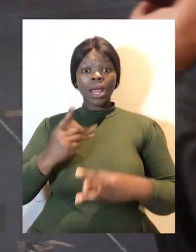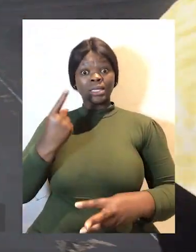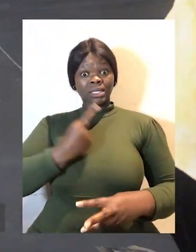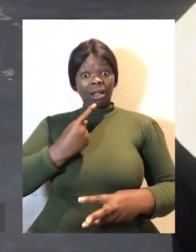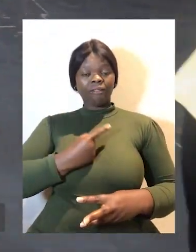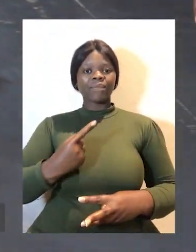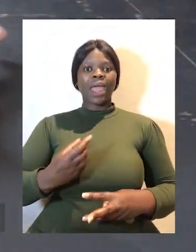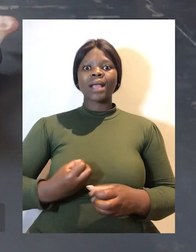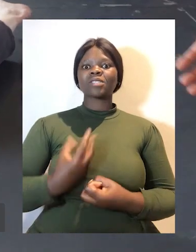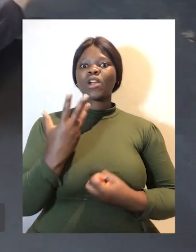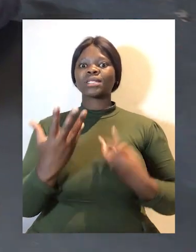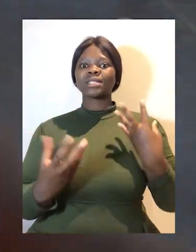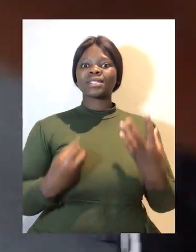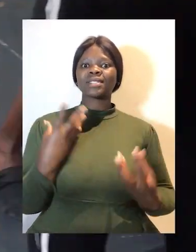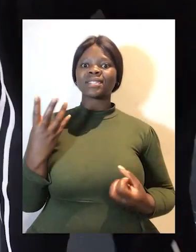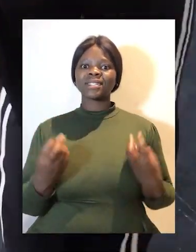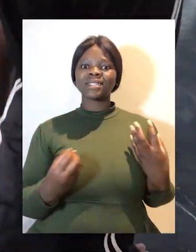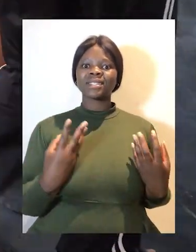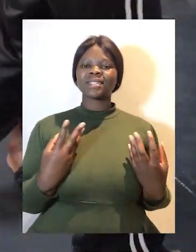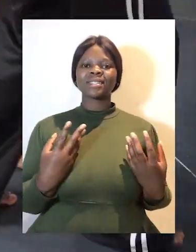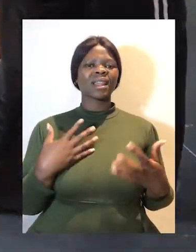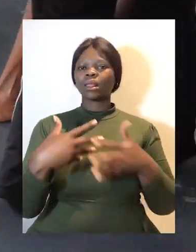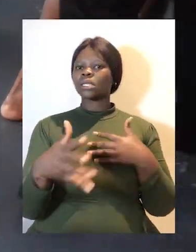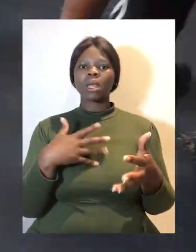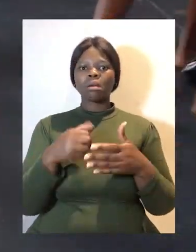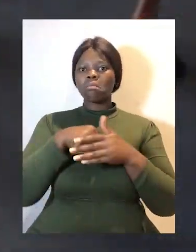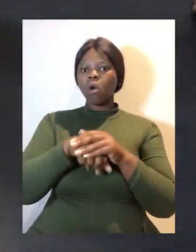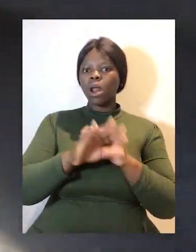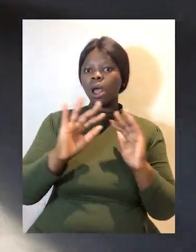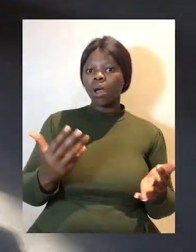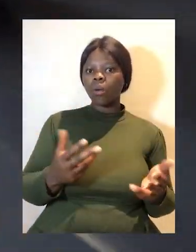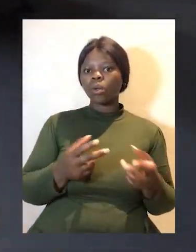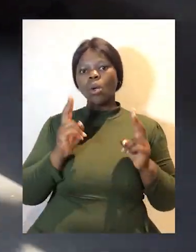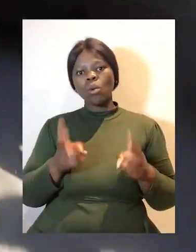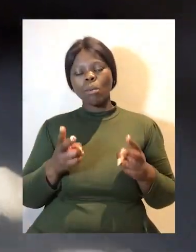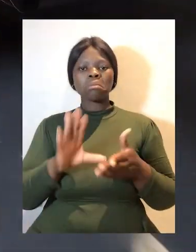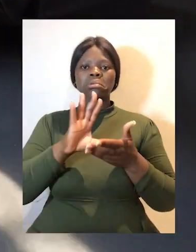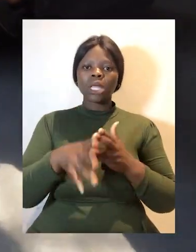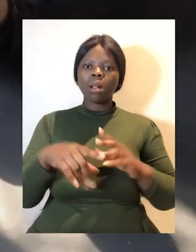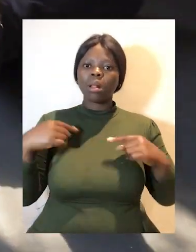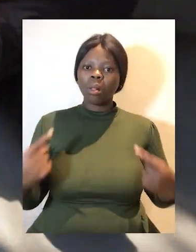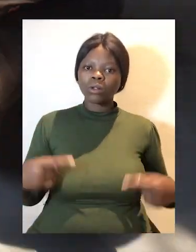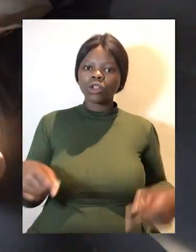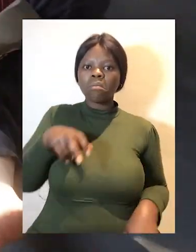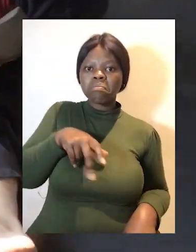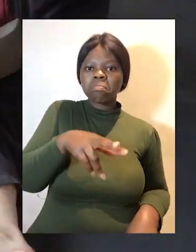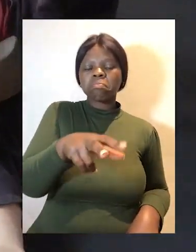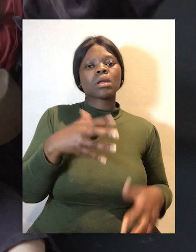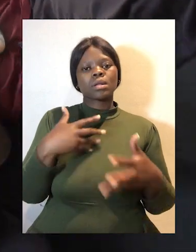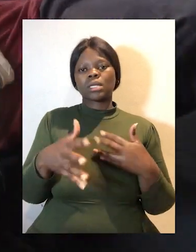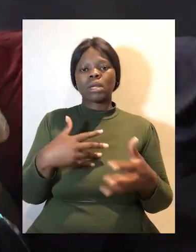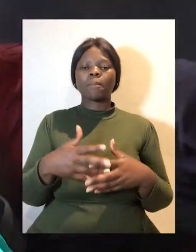Expressing themselves no matter what shape they were born into.